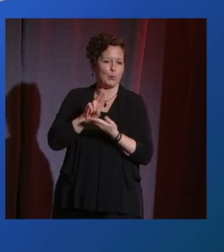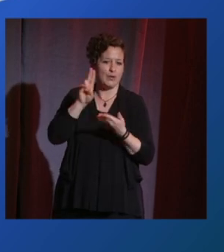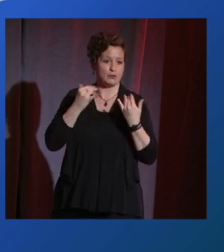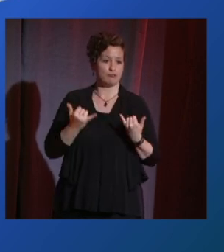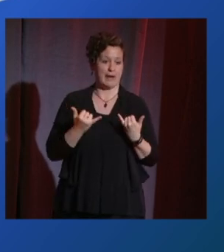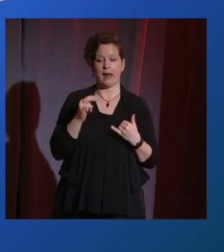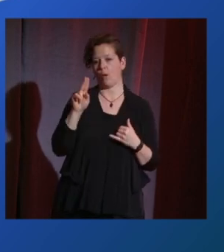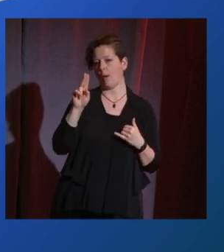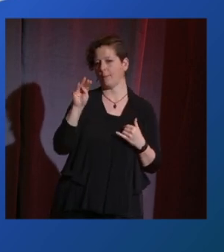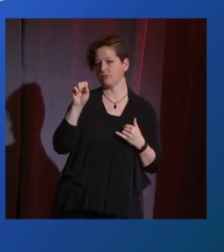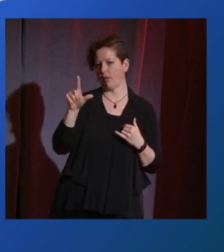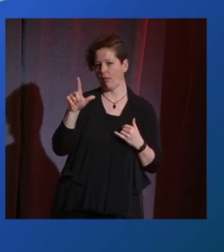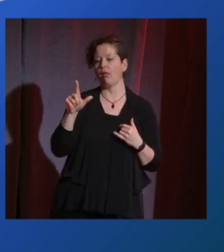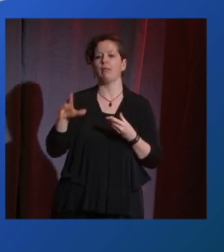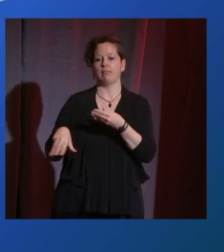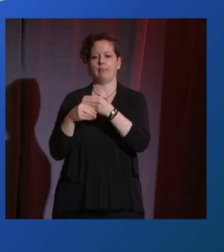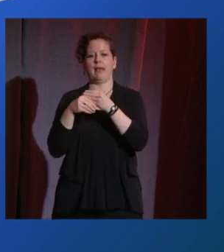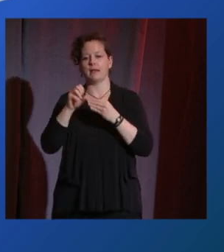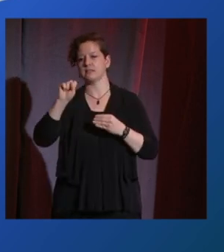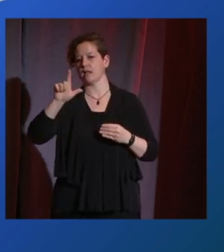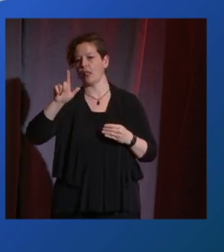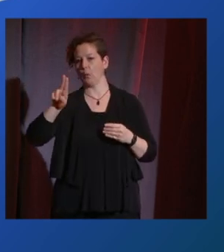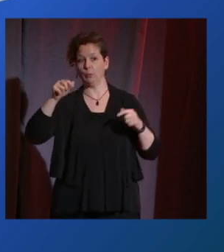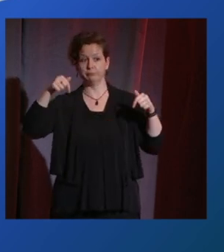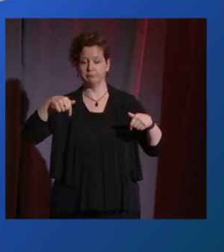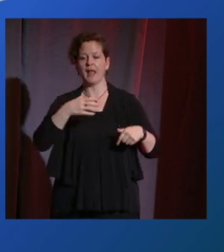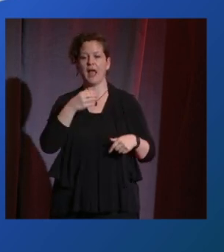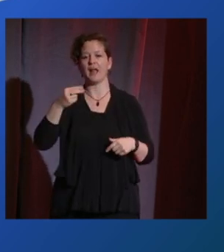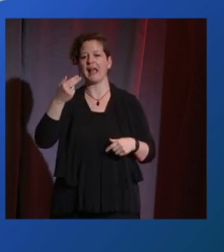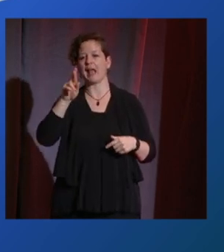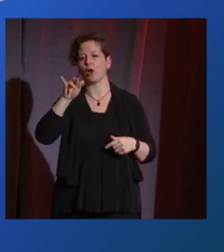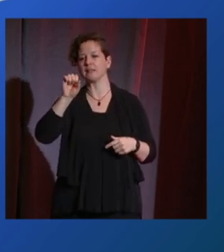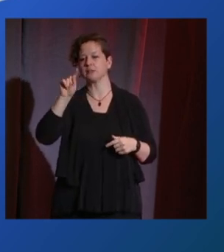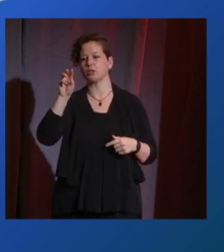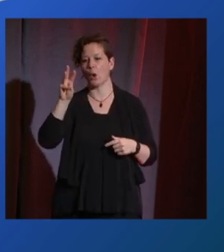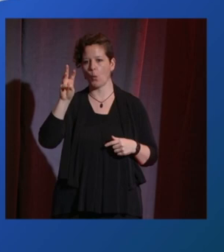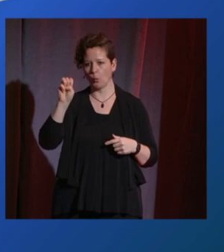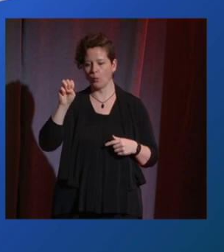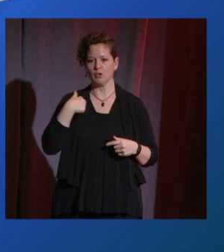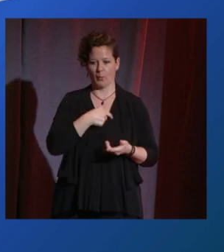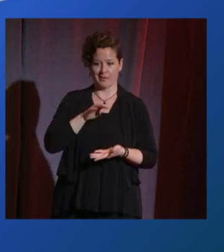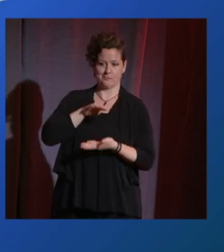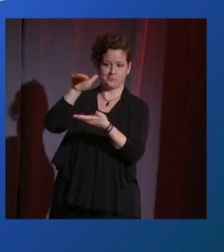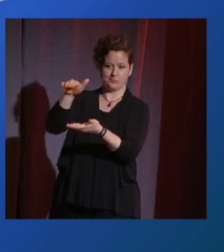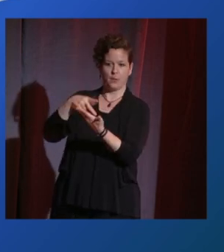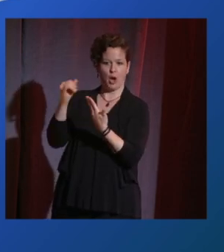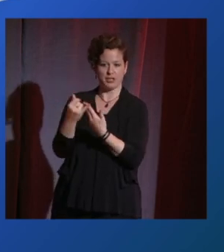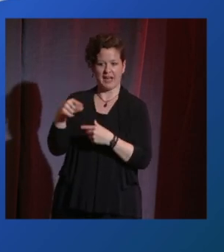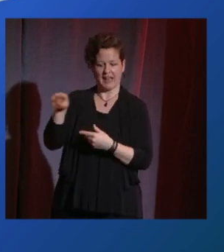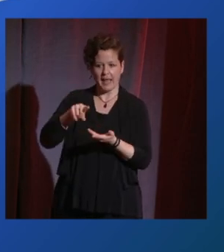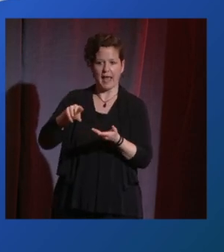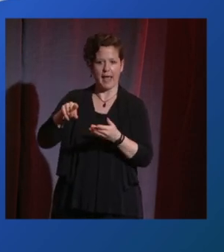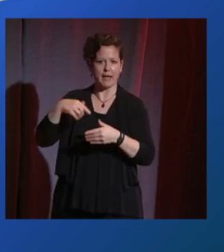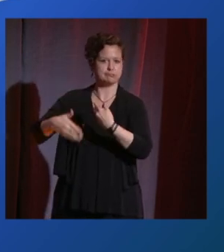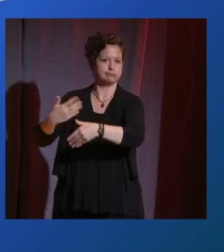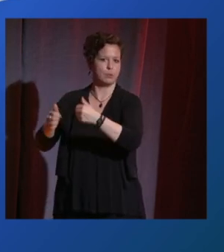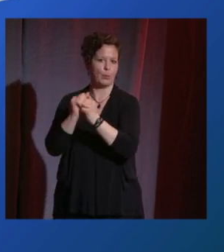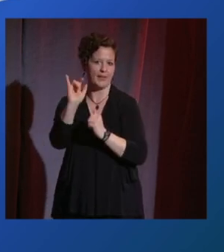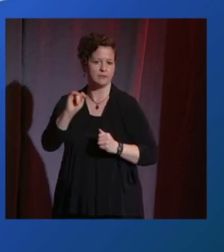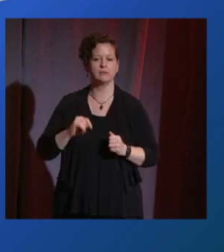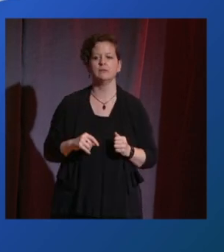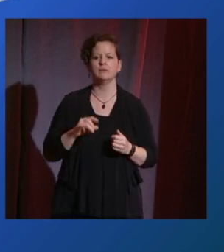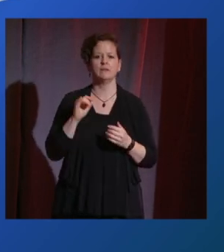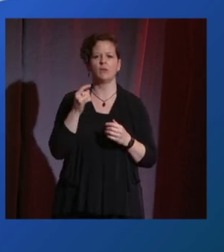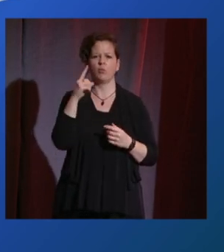it's moving to slooh and Haro as well and we Mentor them and guide their research well what is all this doing it's showing them